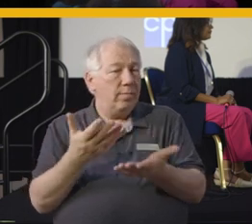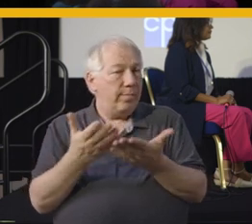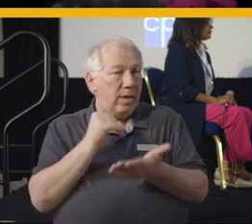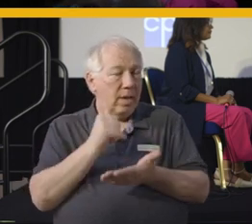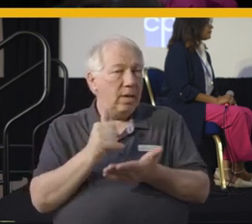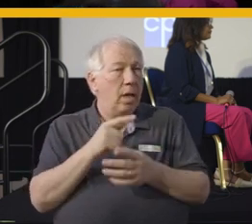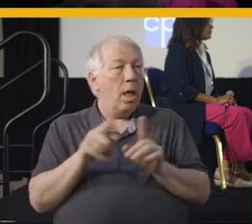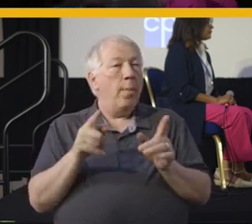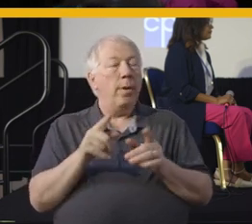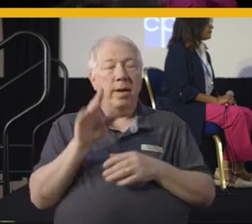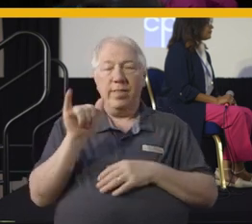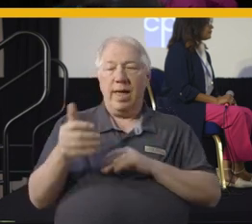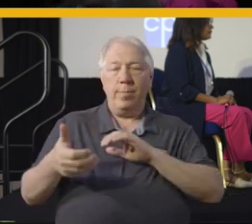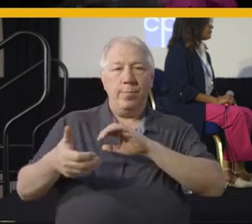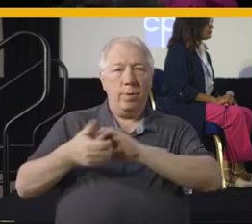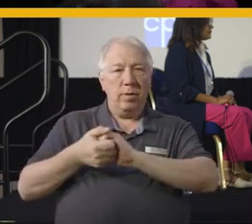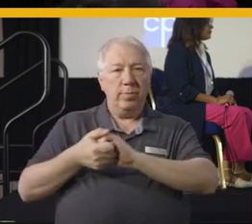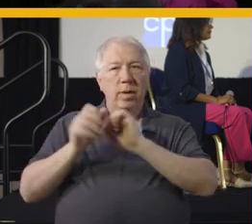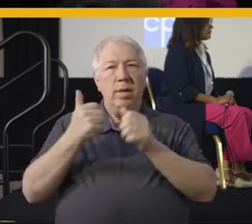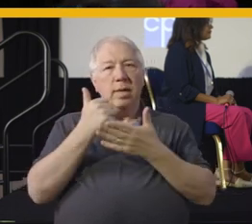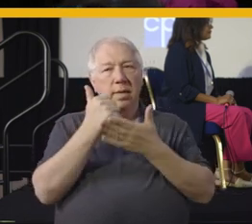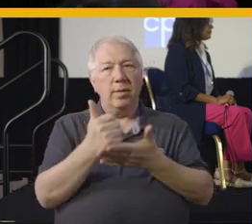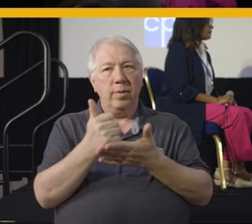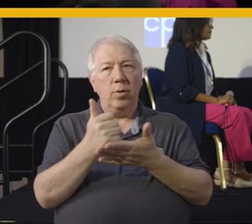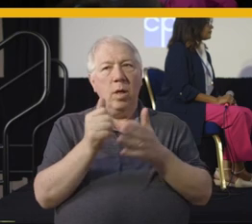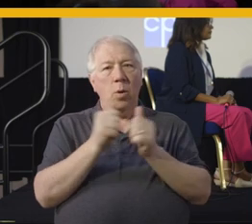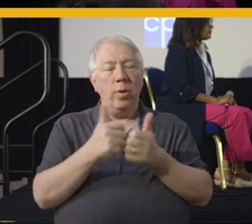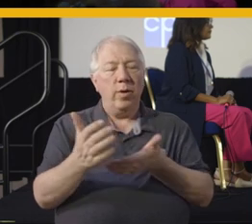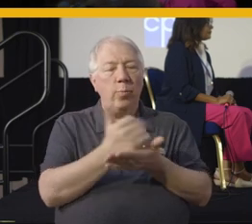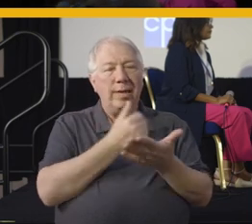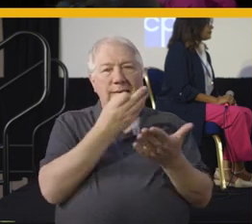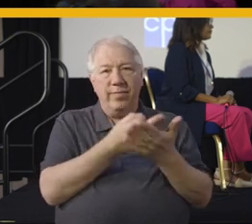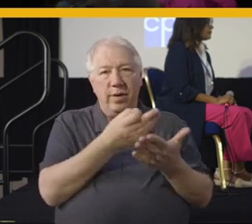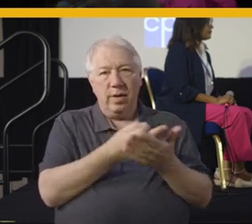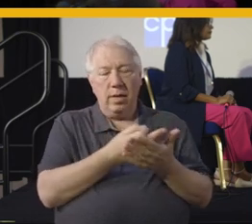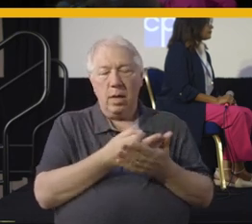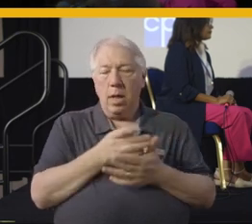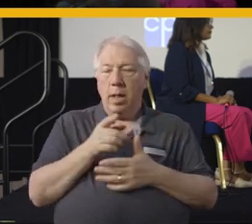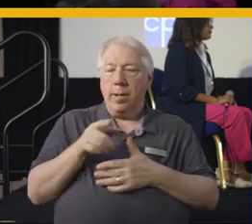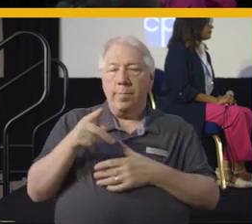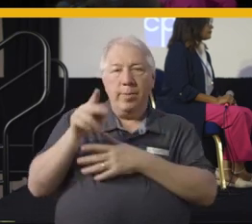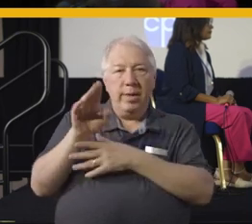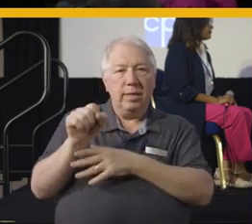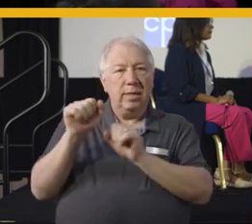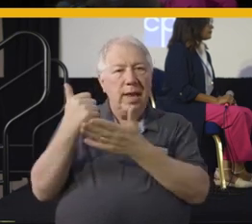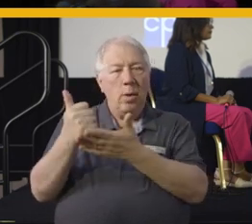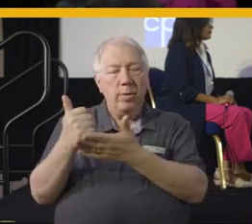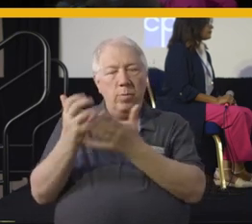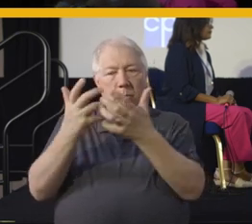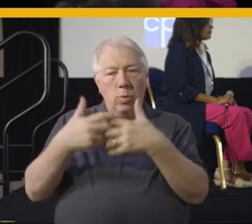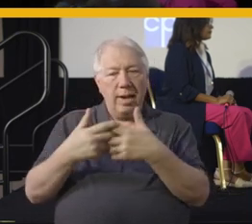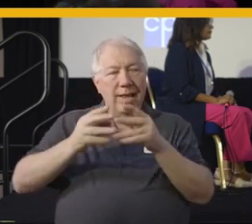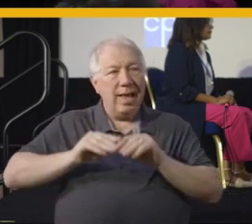project, but that partnership can help you with raising funding. They can help you potentially work out